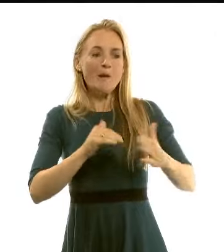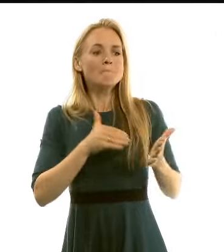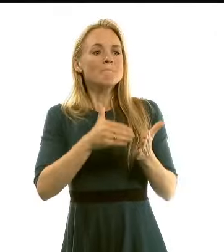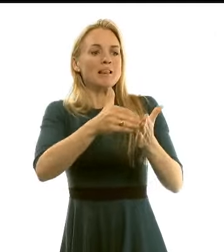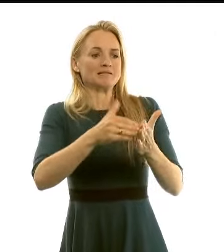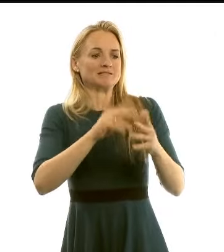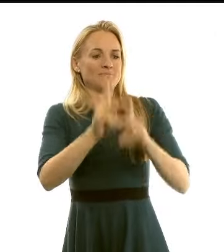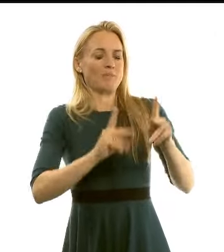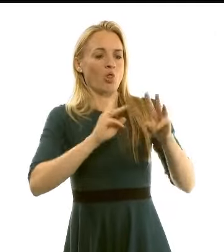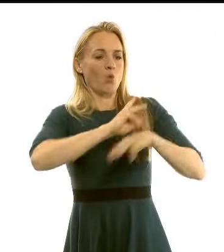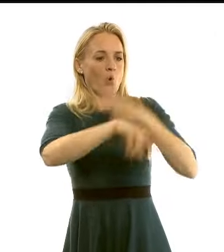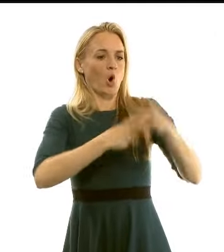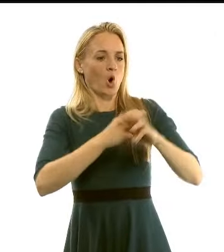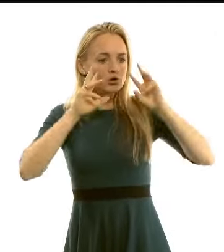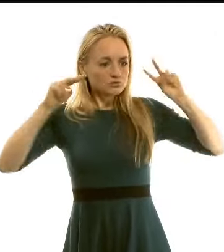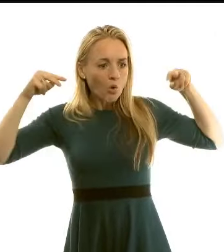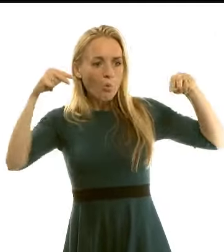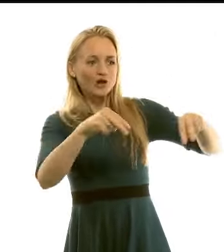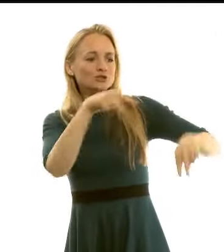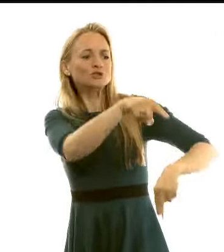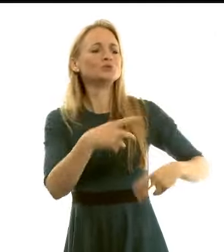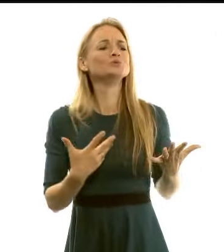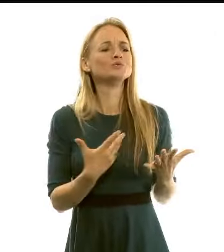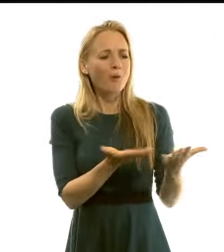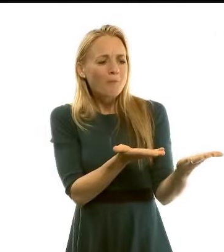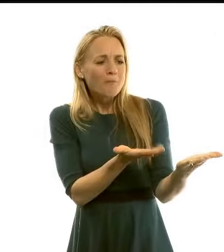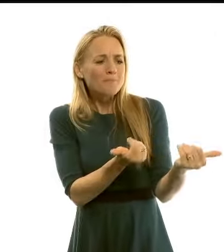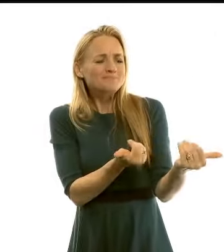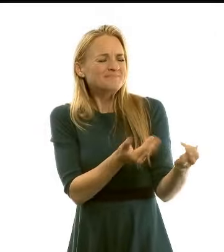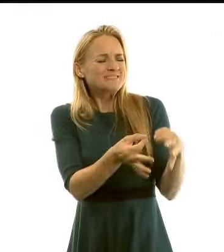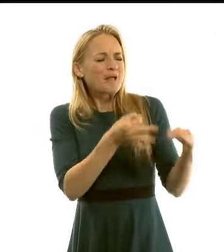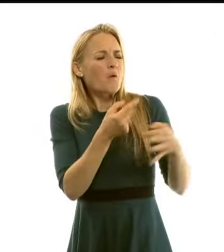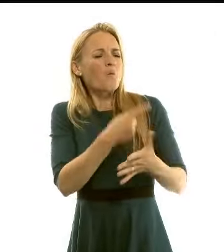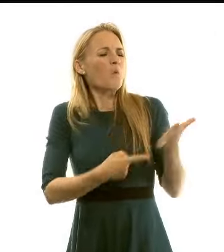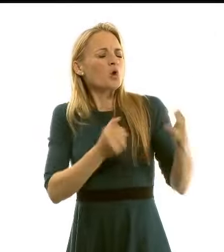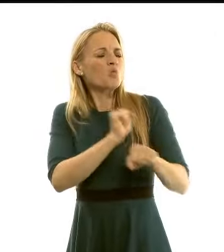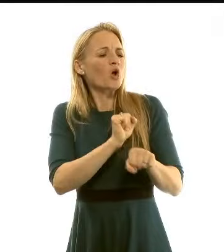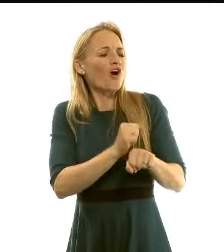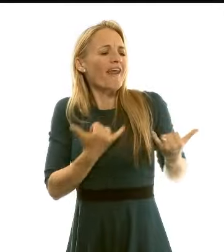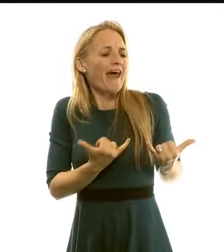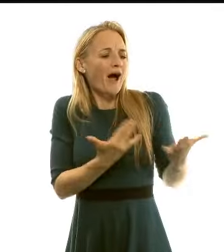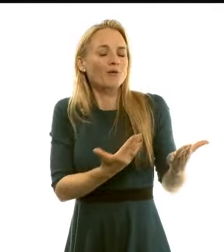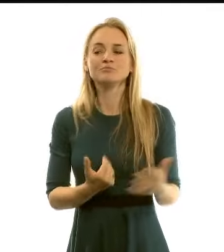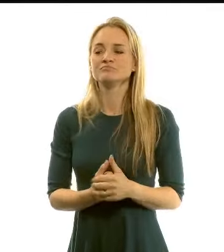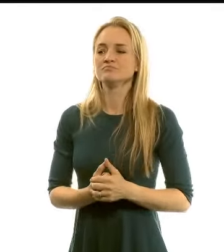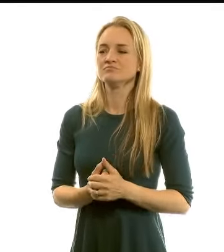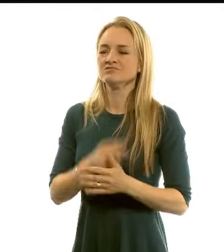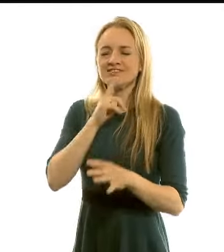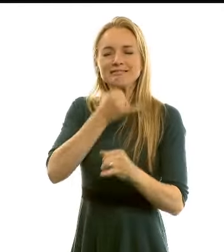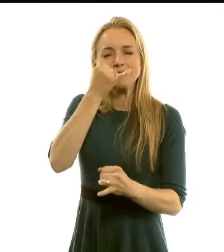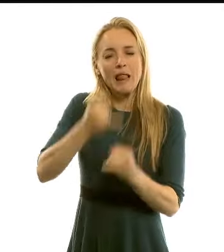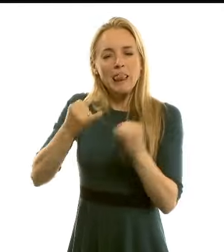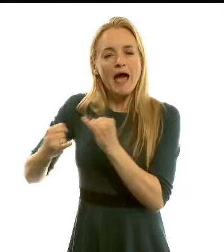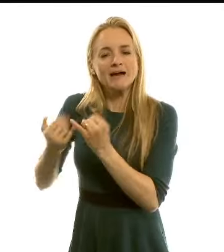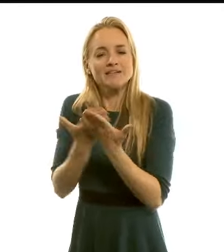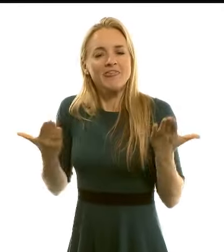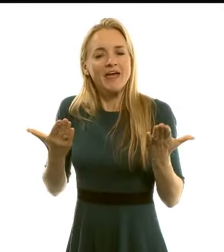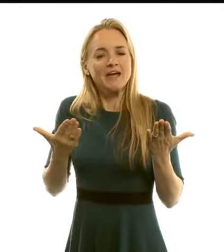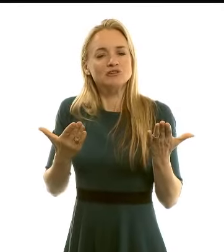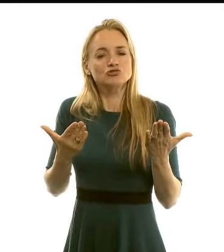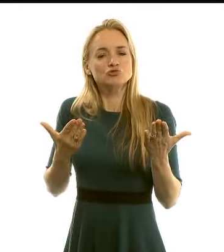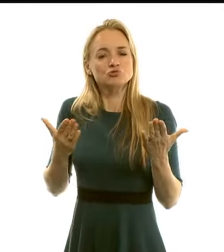working on? The final touches and the stories that kind of fills up the whole buildings. Yeah, for example, we